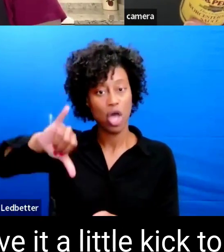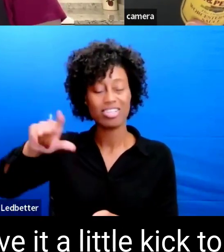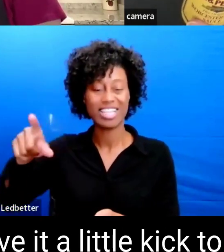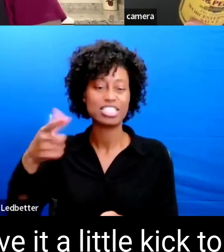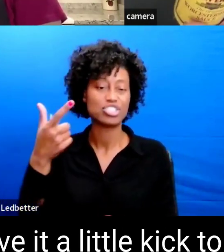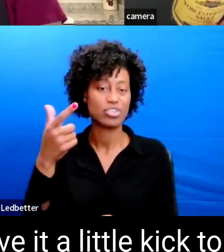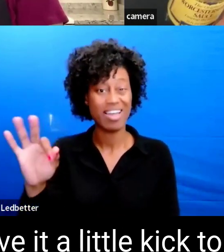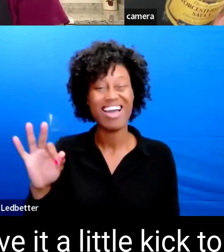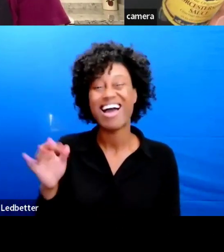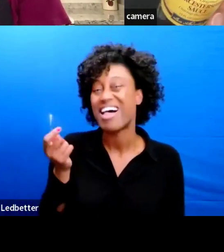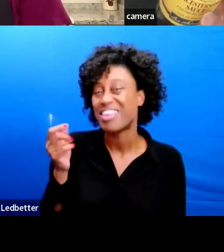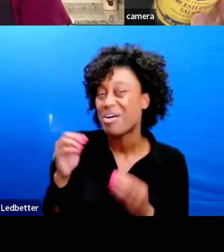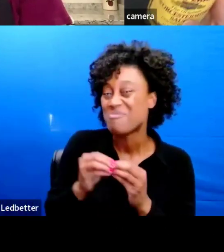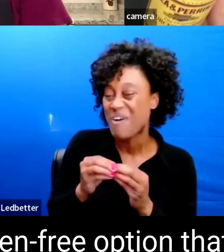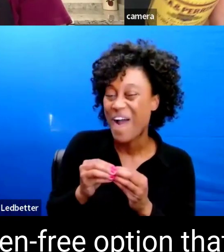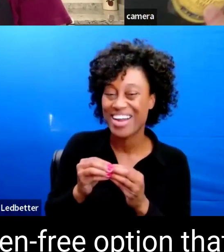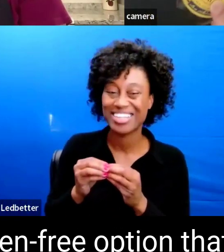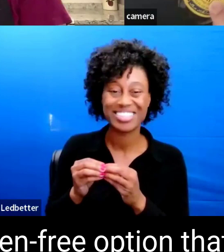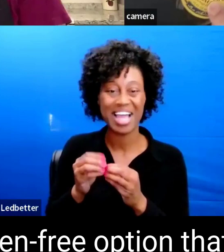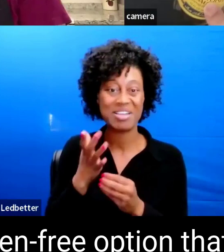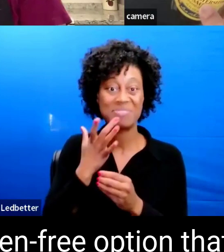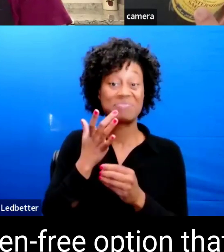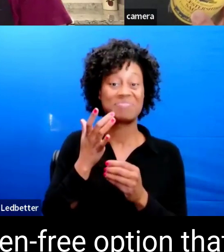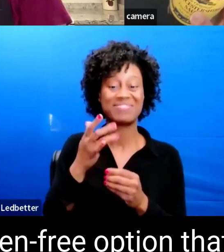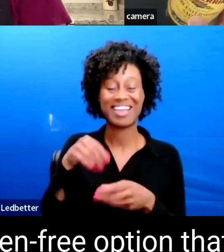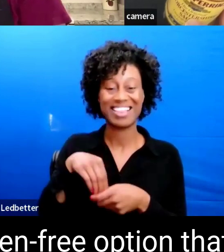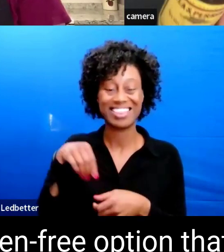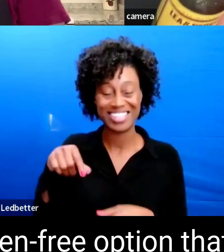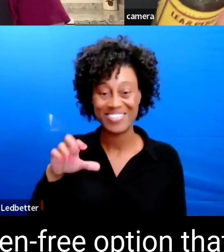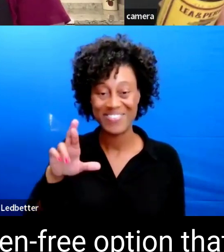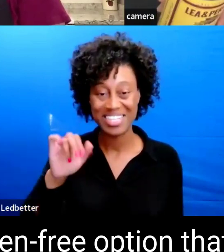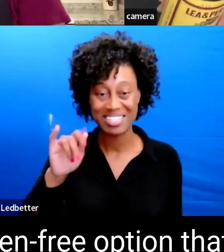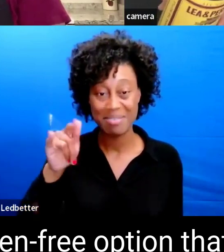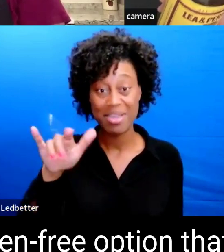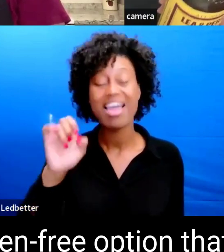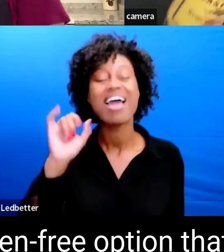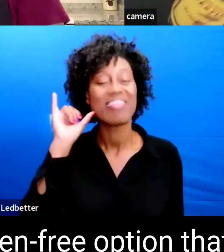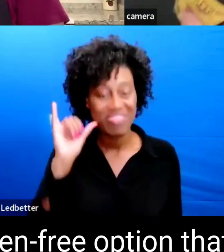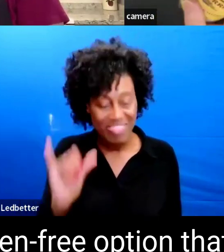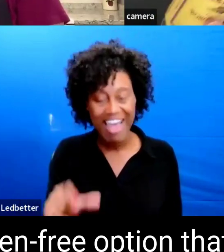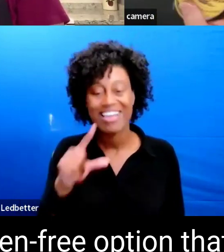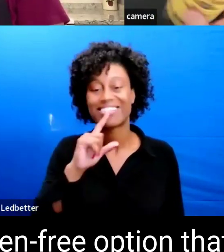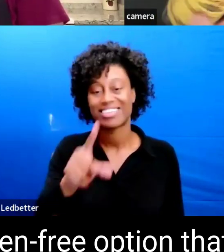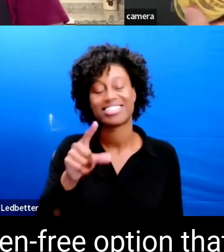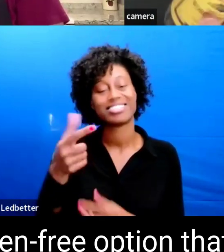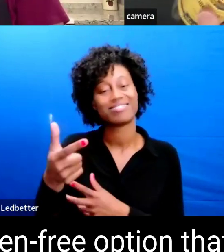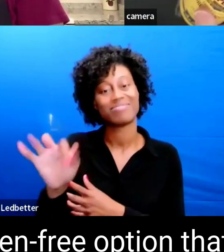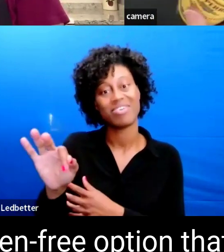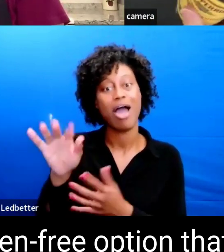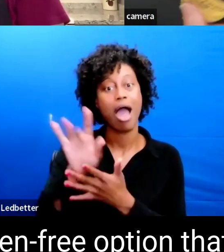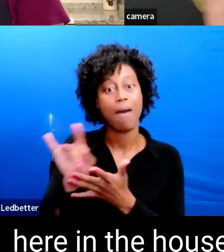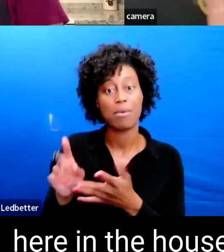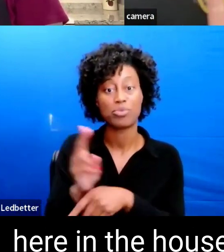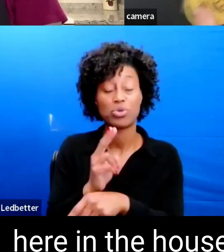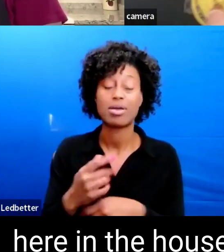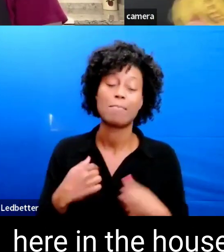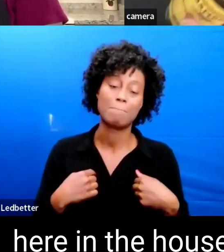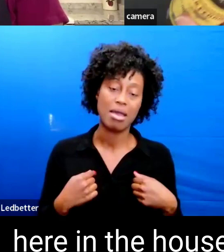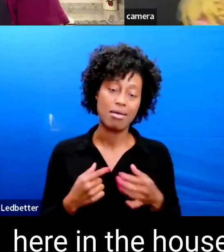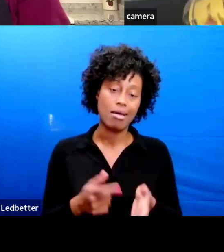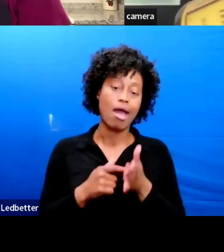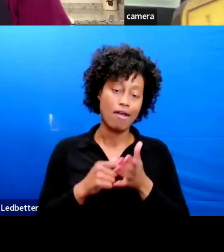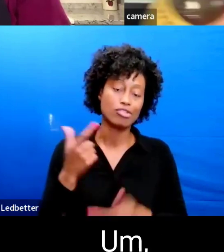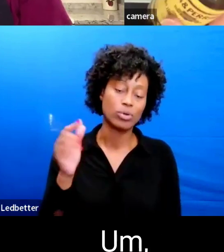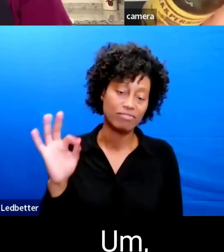a little kick to this recipe, but it is the gluten-free option that we are going to be using today, and I have to be gluten-free here in the